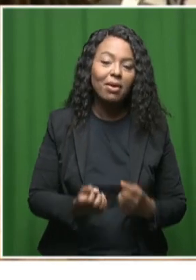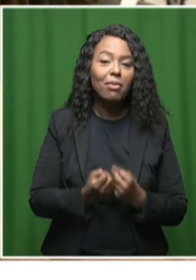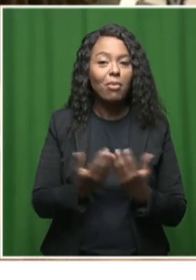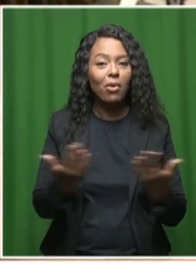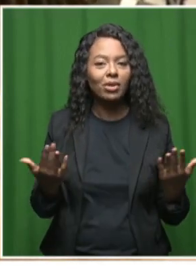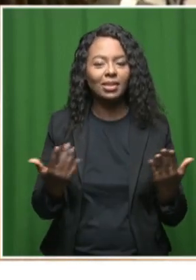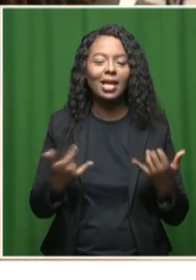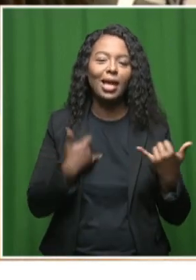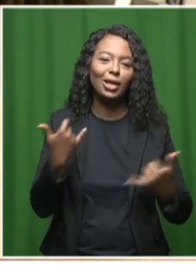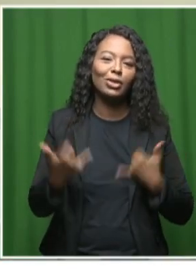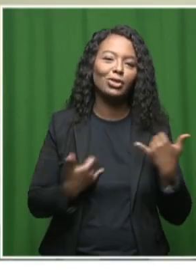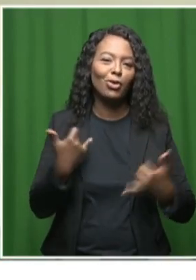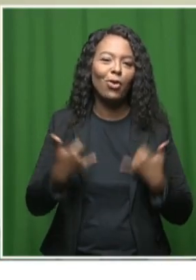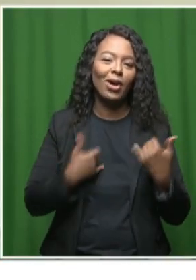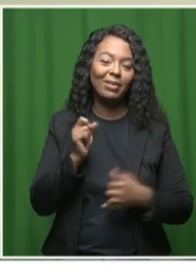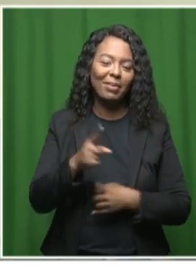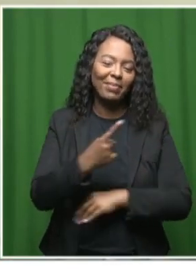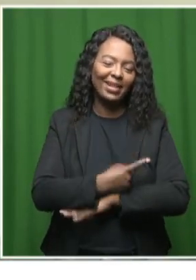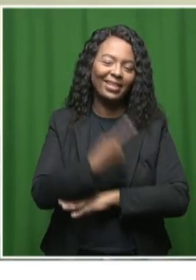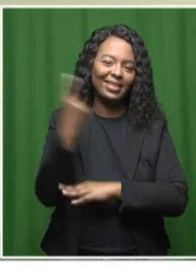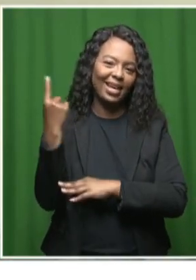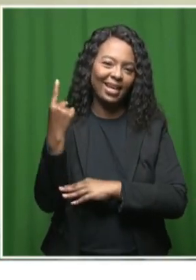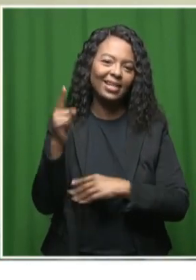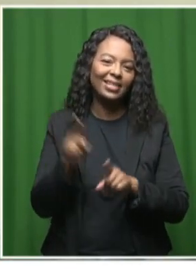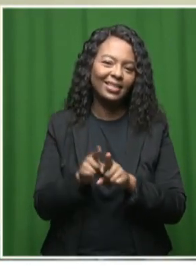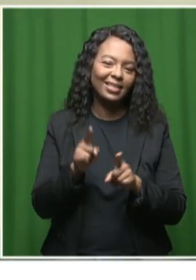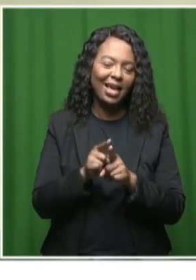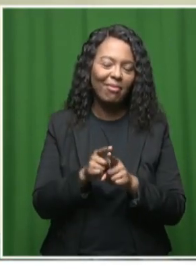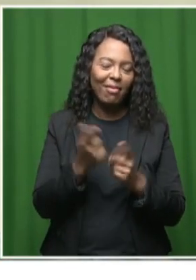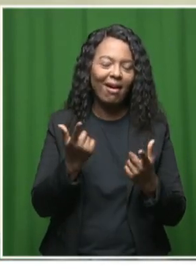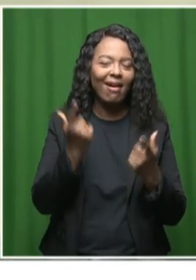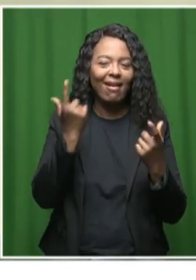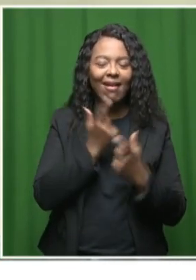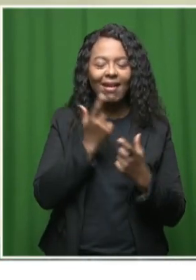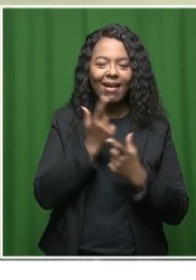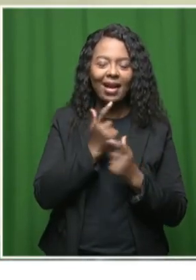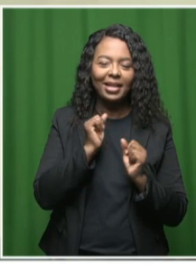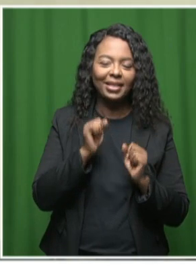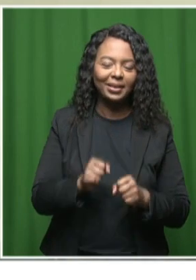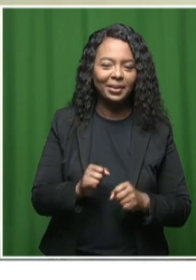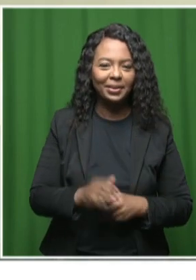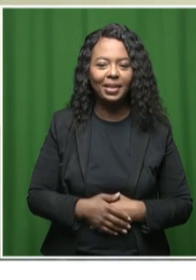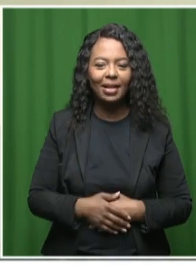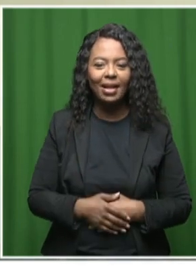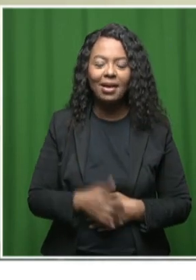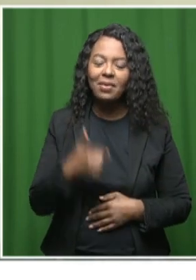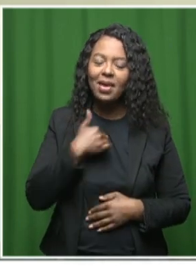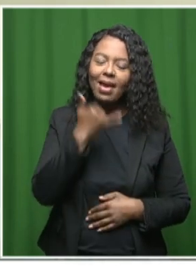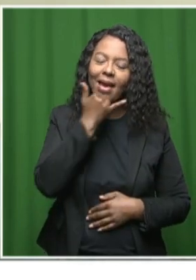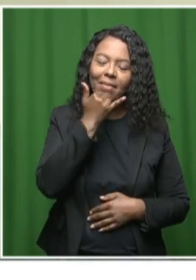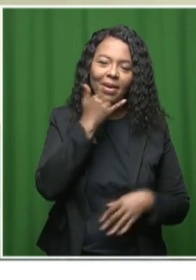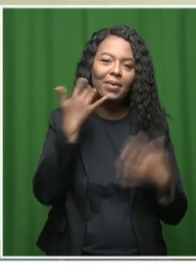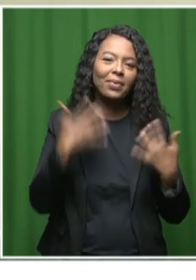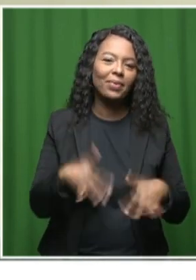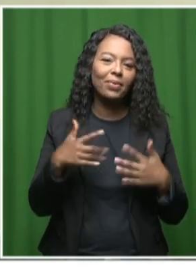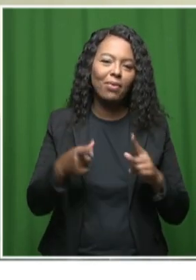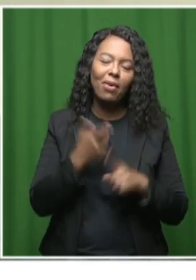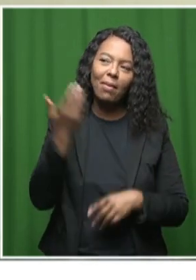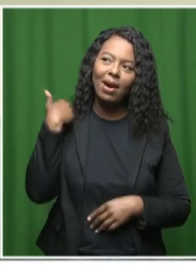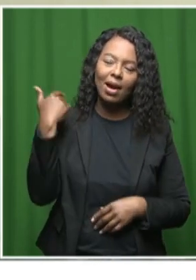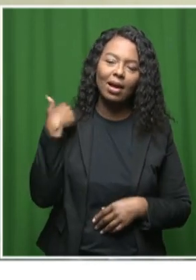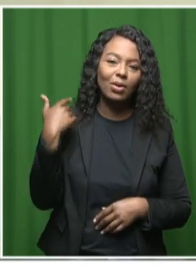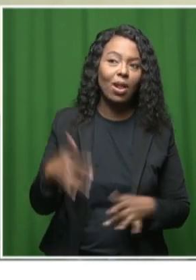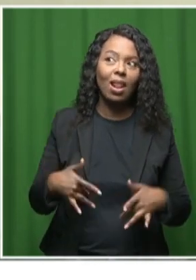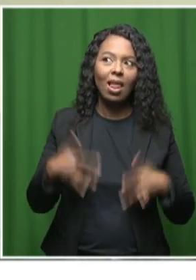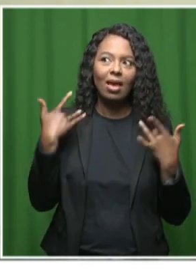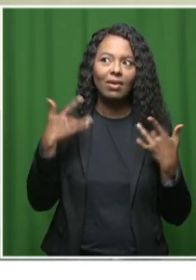brought joy and cheer. We are very happy, I won't lie to you. Looking at where we come from, our living conditions